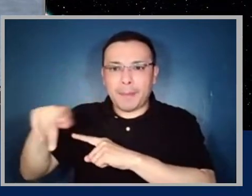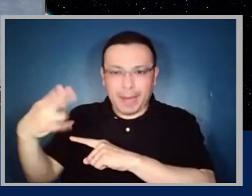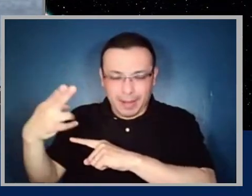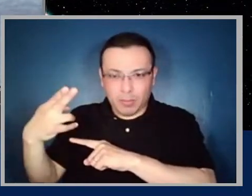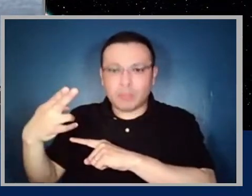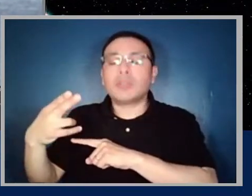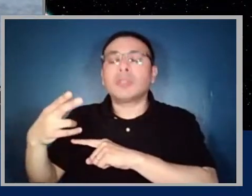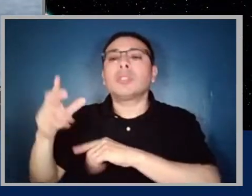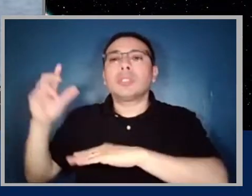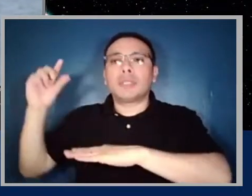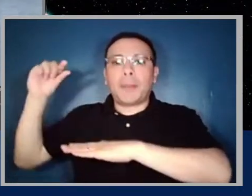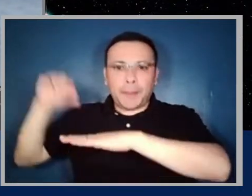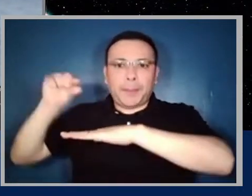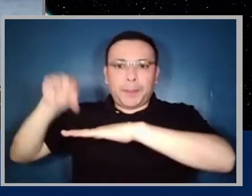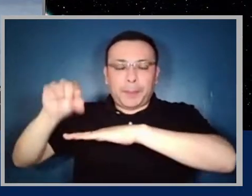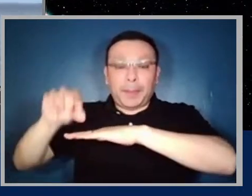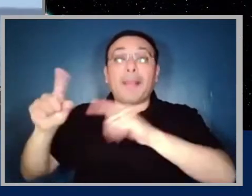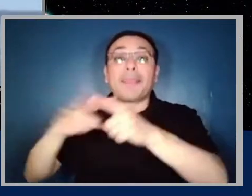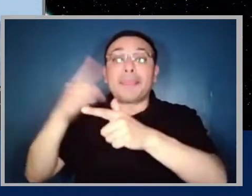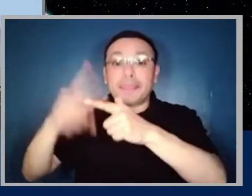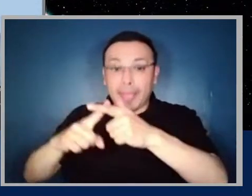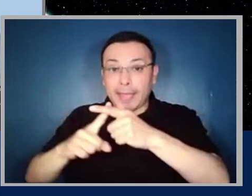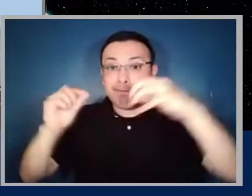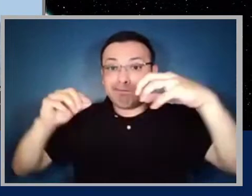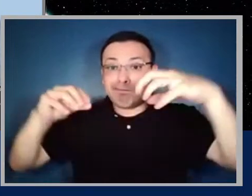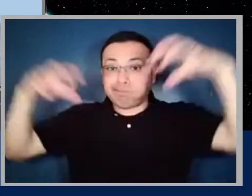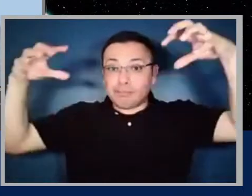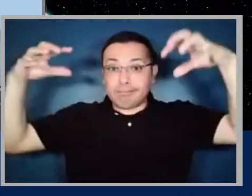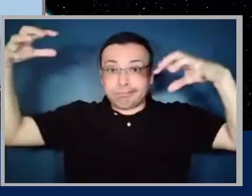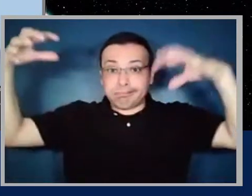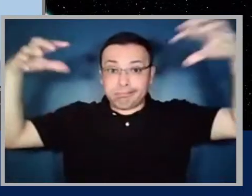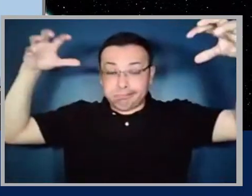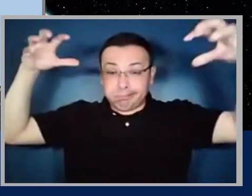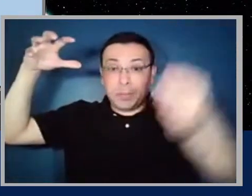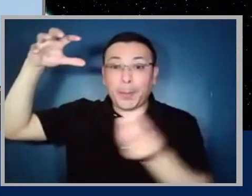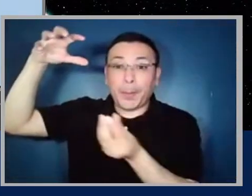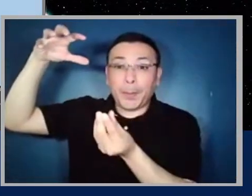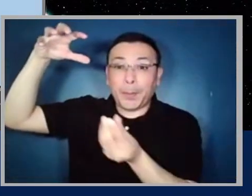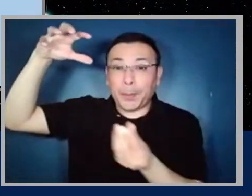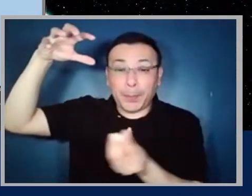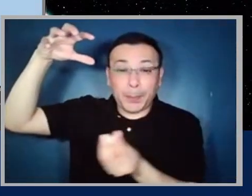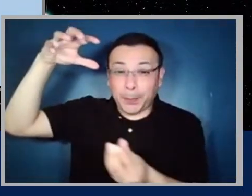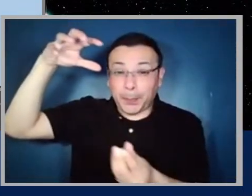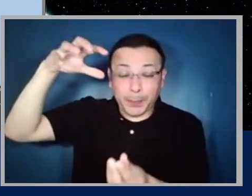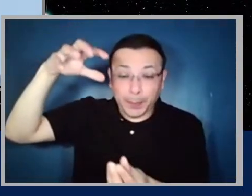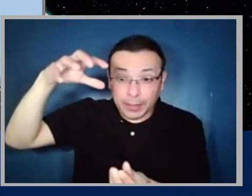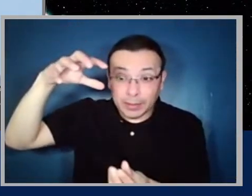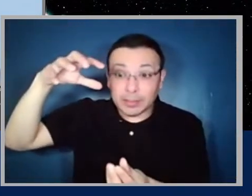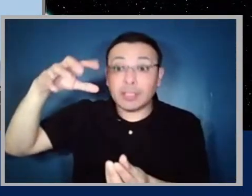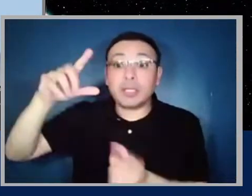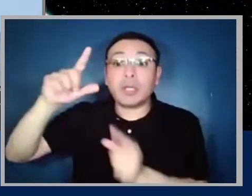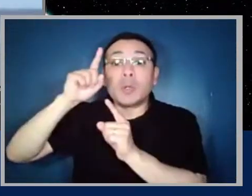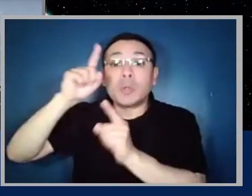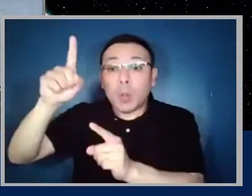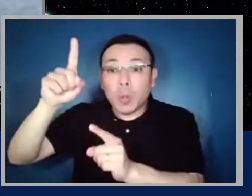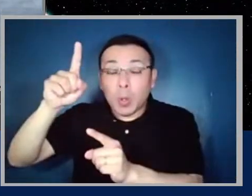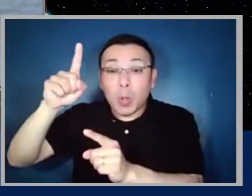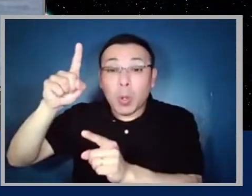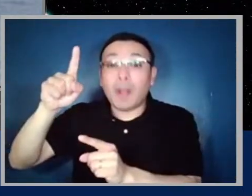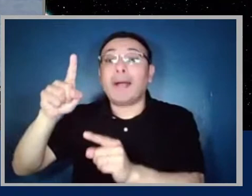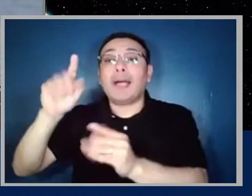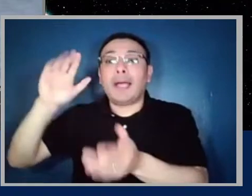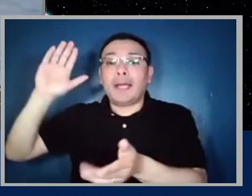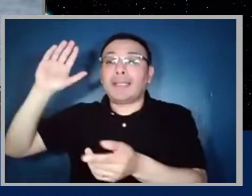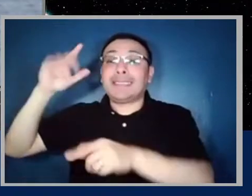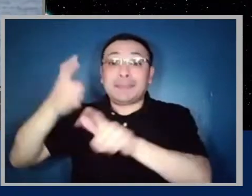entire sequence of parachutes and forward bay cover, jettison. so that it lands about 20 miles per hour.